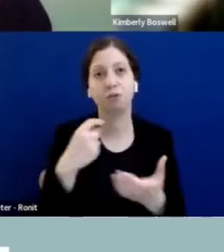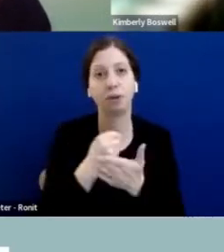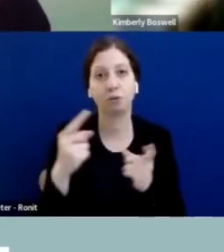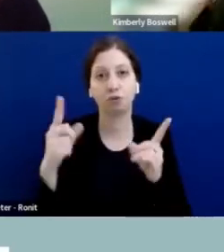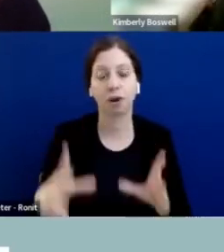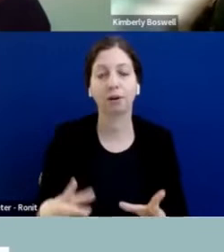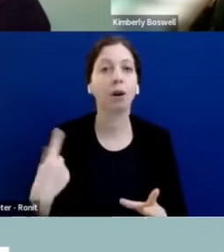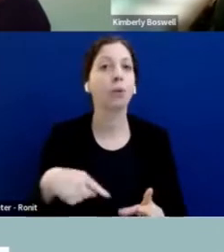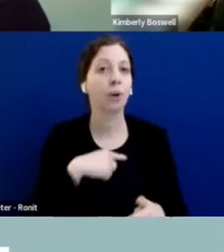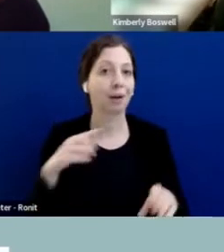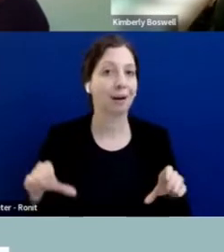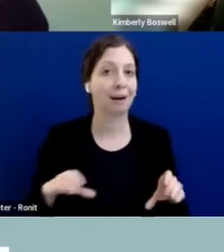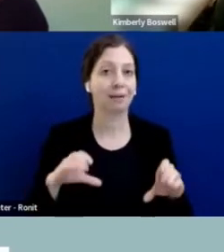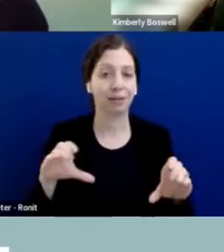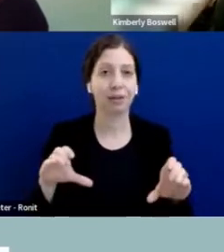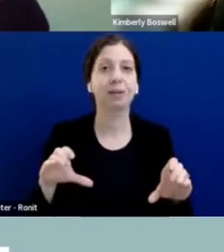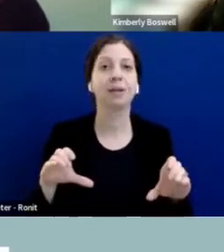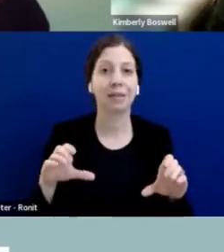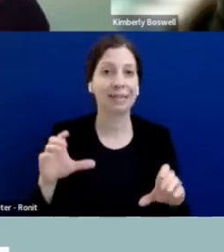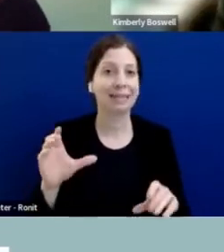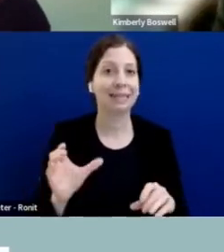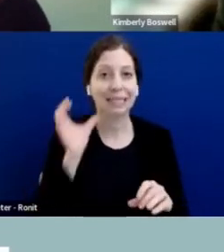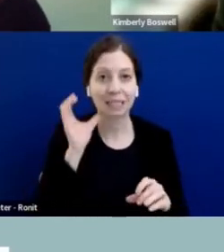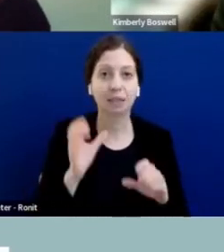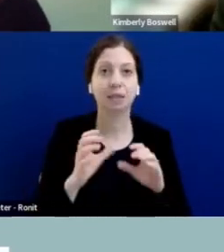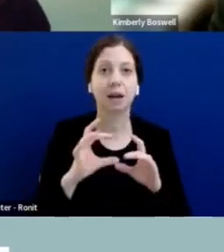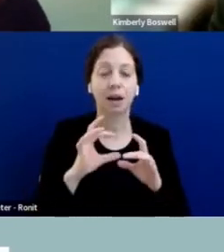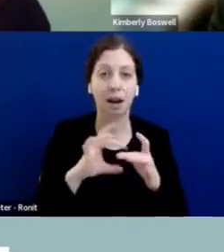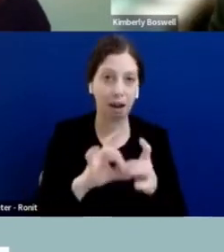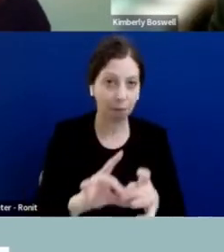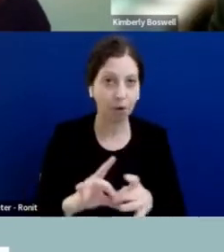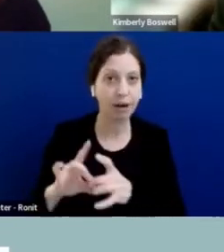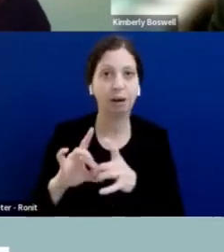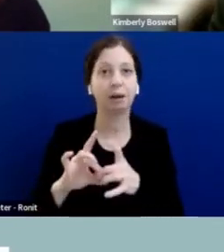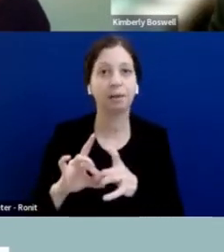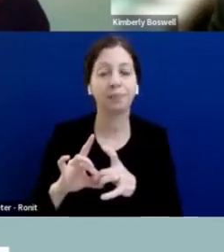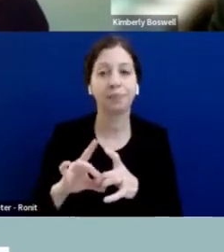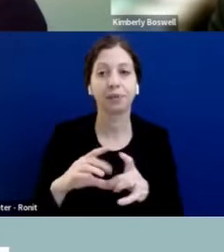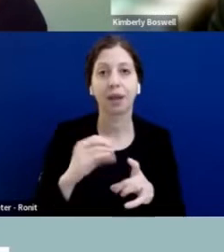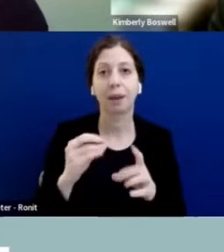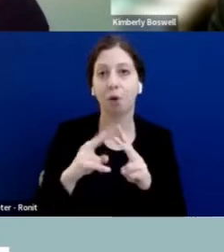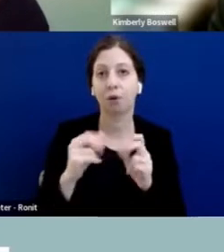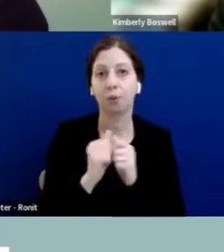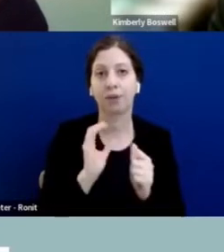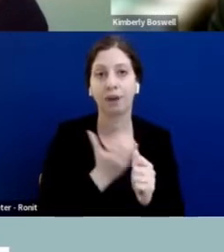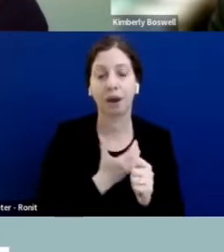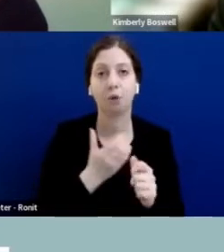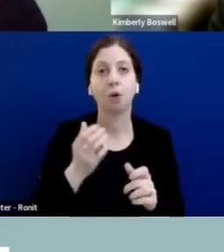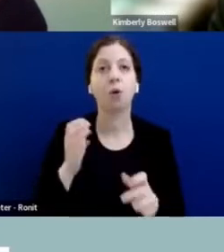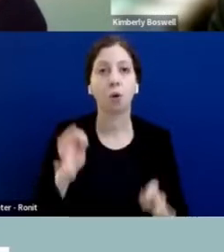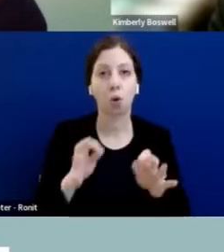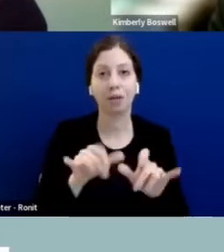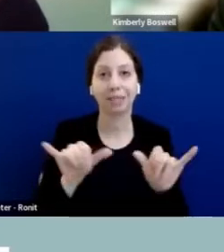We actively listened, we collaborated, and partnered with our court system staff,